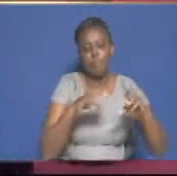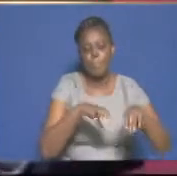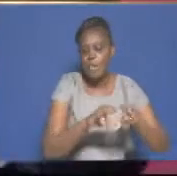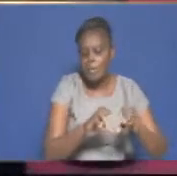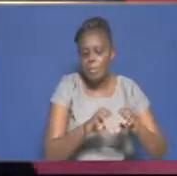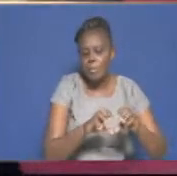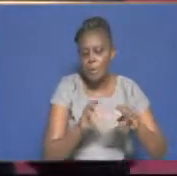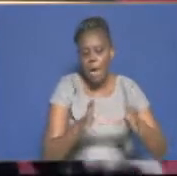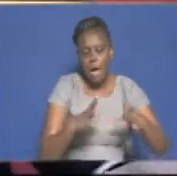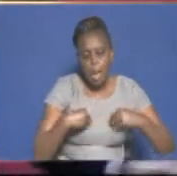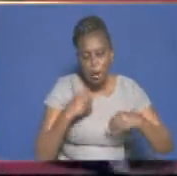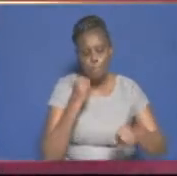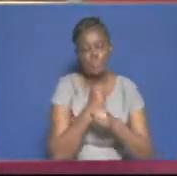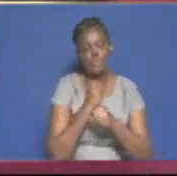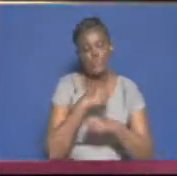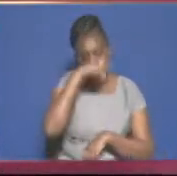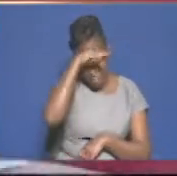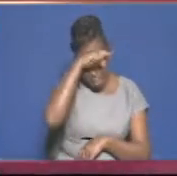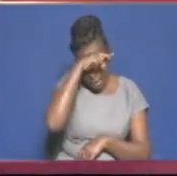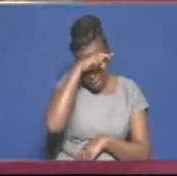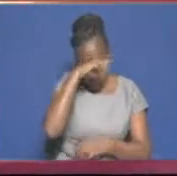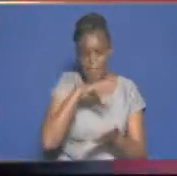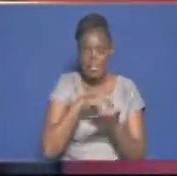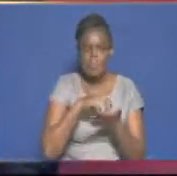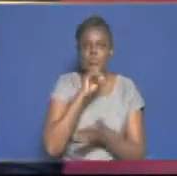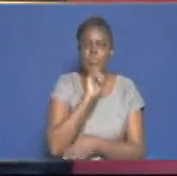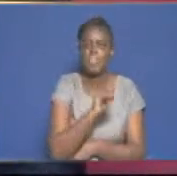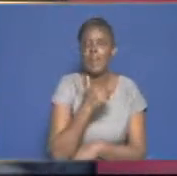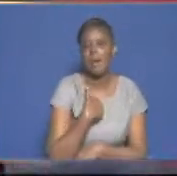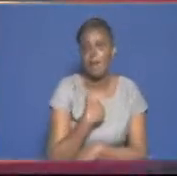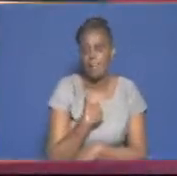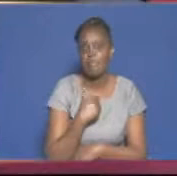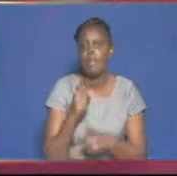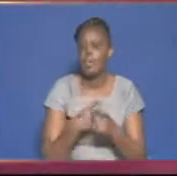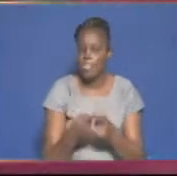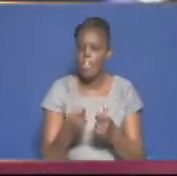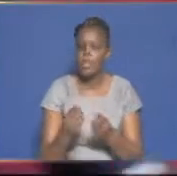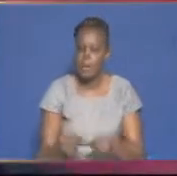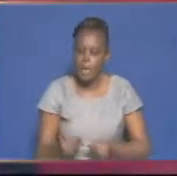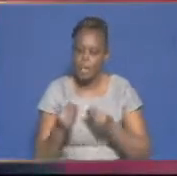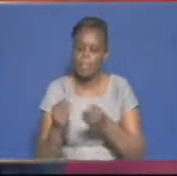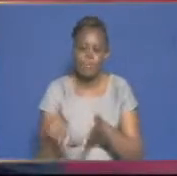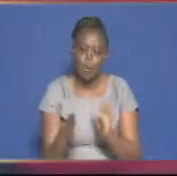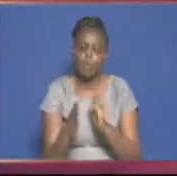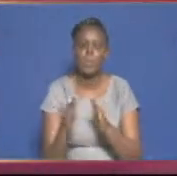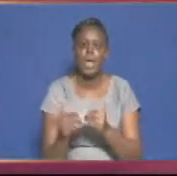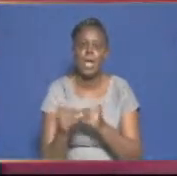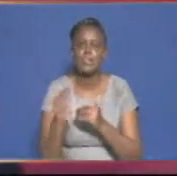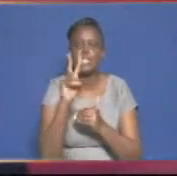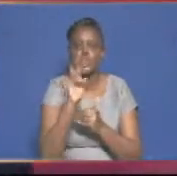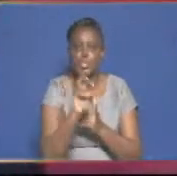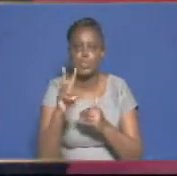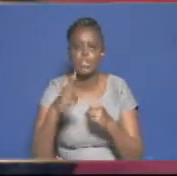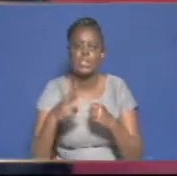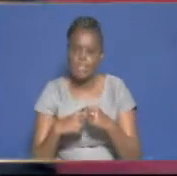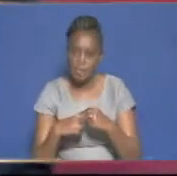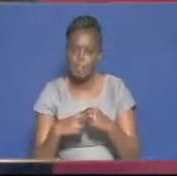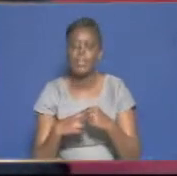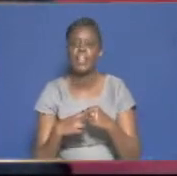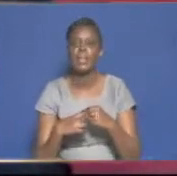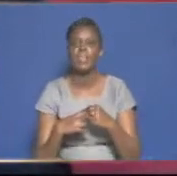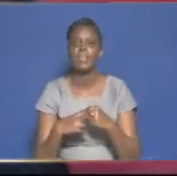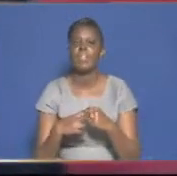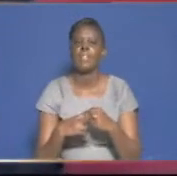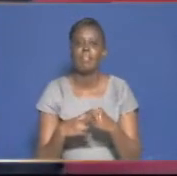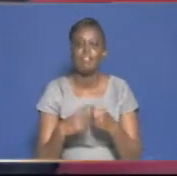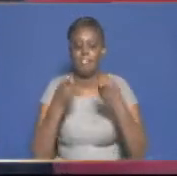is when you'll be allowed to do a degree. If such circumstances are there, Mr. Speaker, we can give a leeway and extend to 2027, Mr. Speaker, if it's